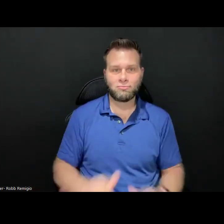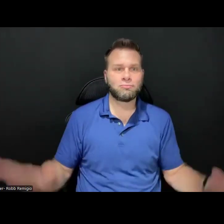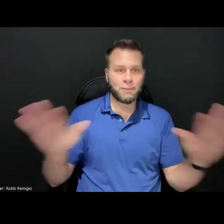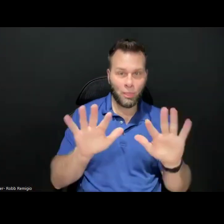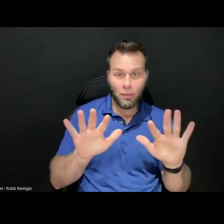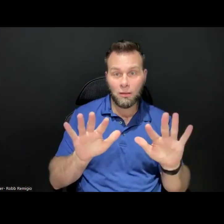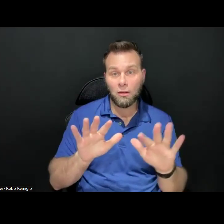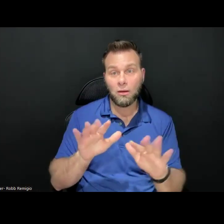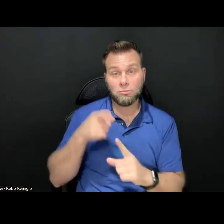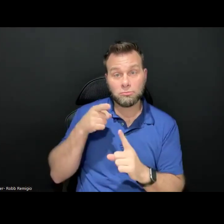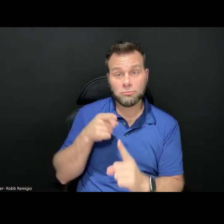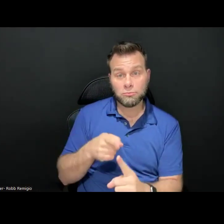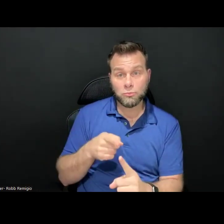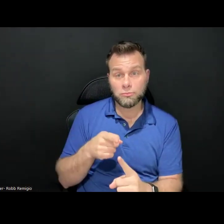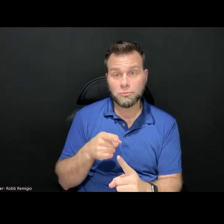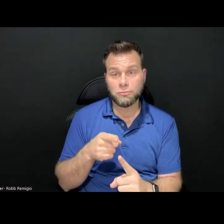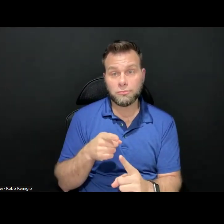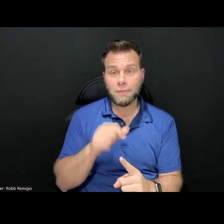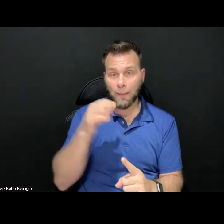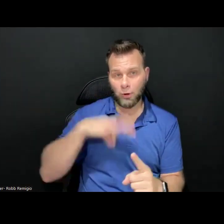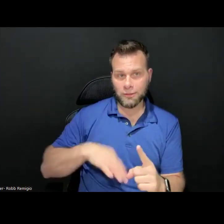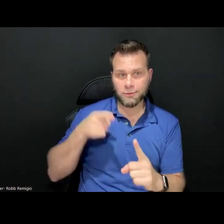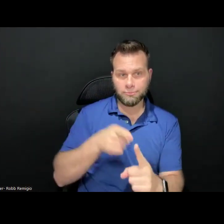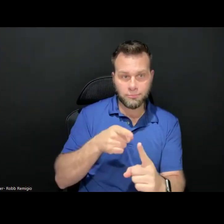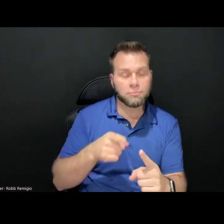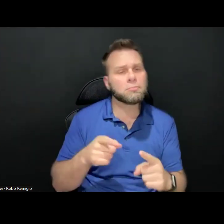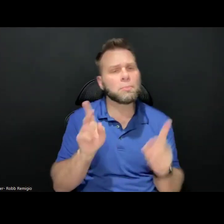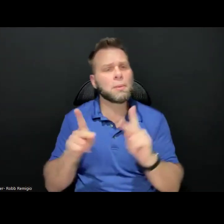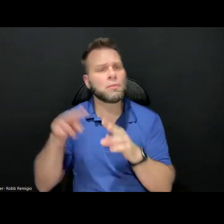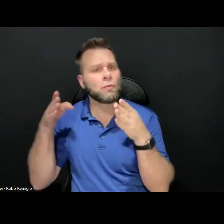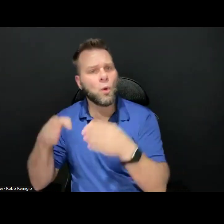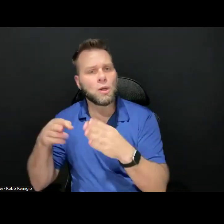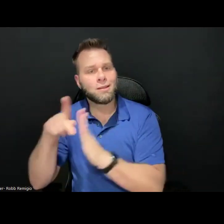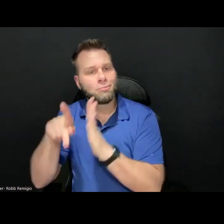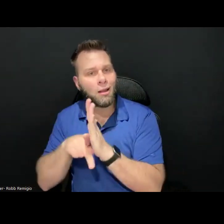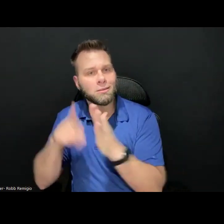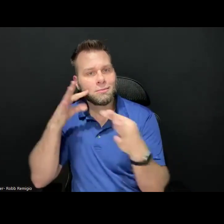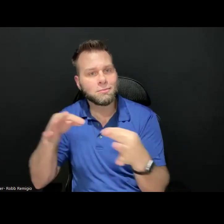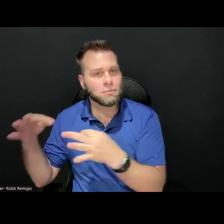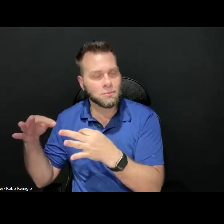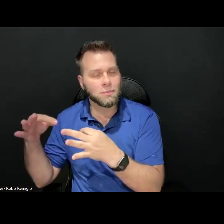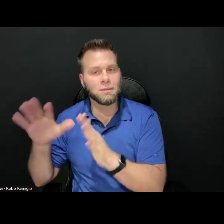for us, you'll see others really also focusing on policymakers and decision makers. So I'll